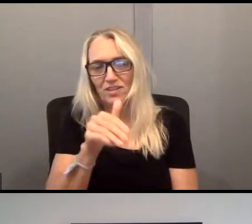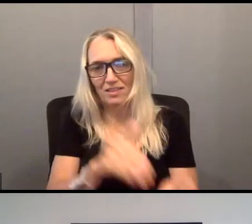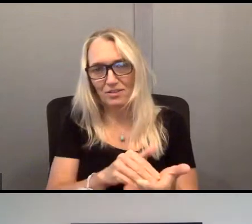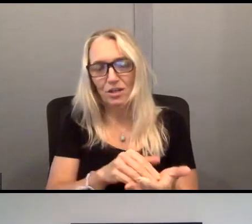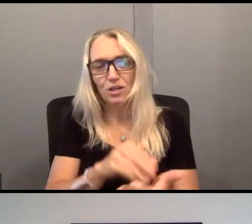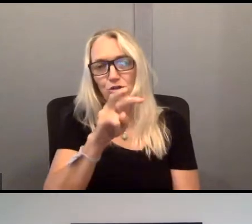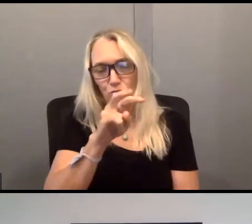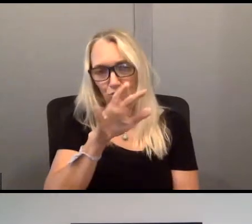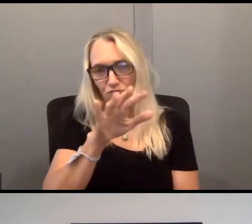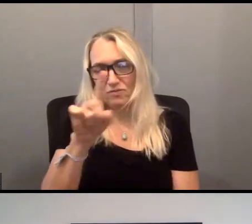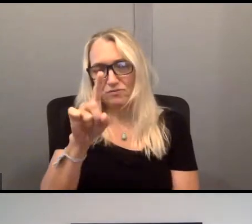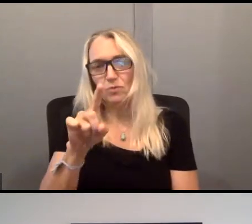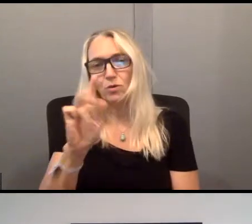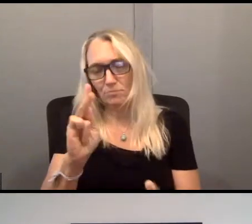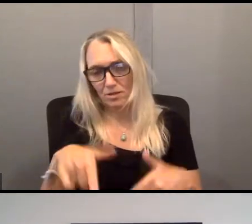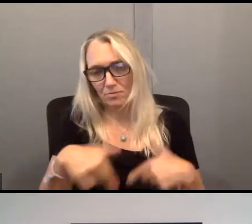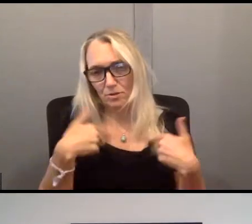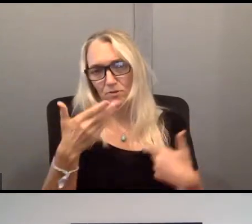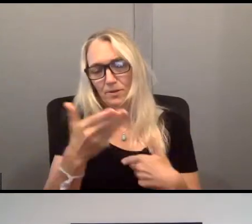157,251 residents.